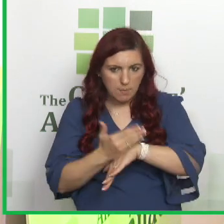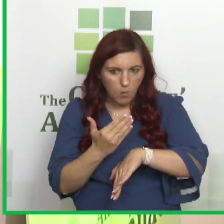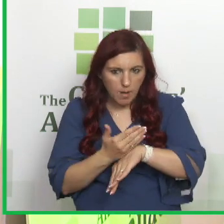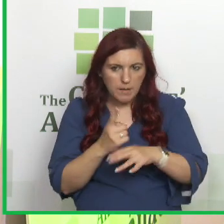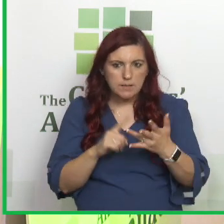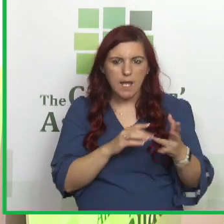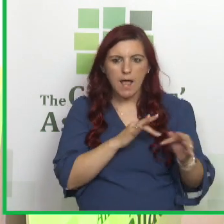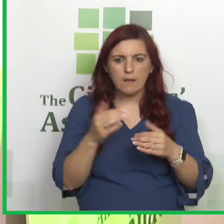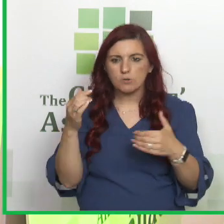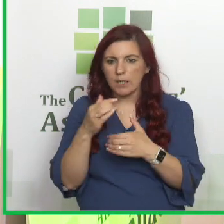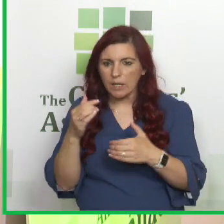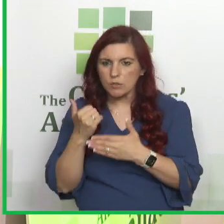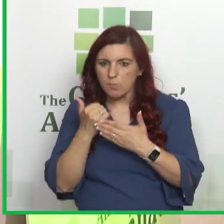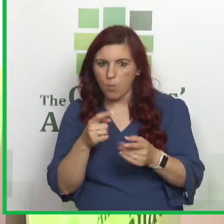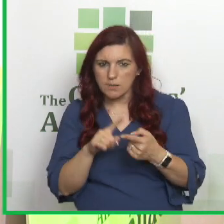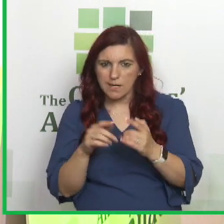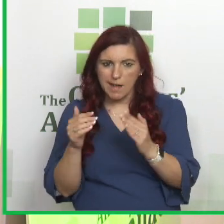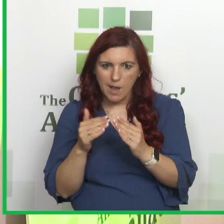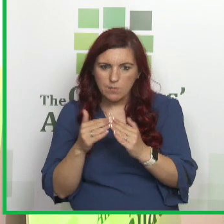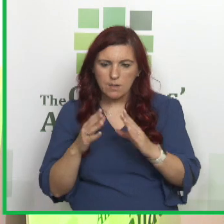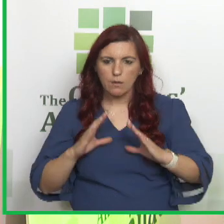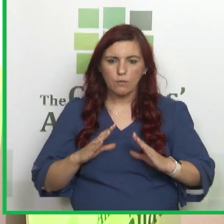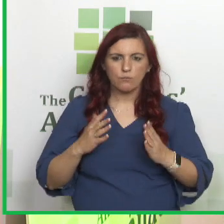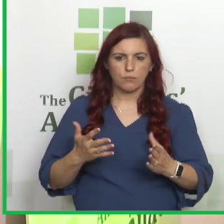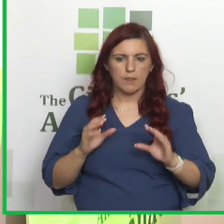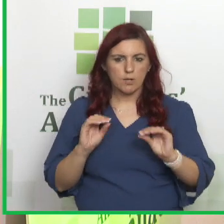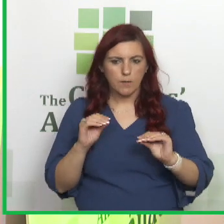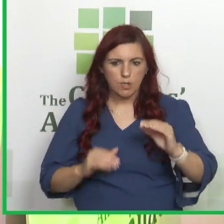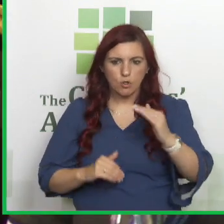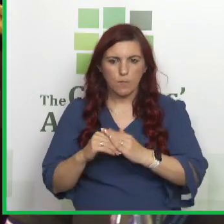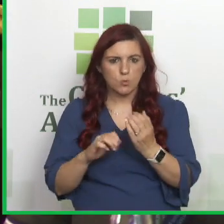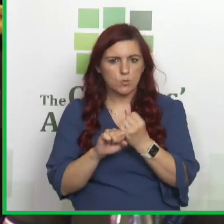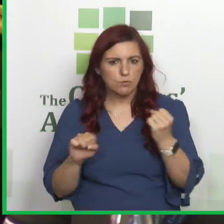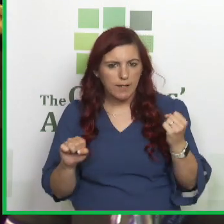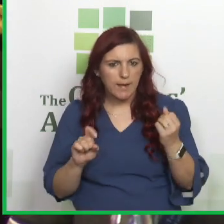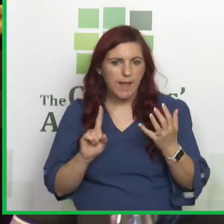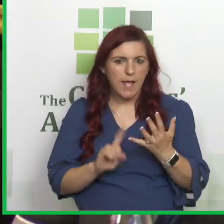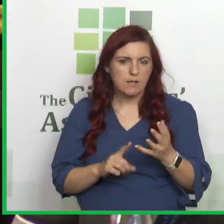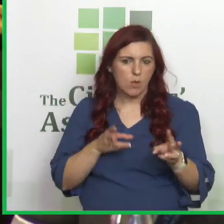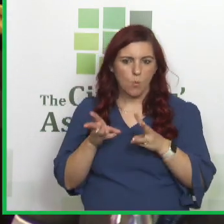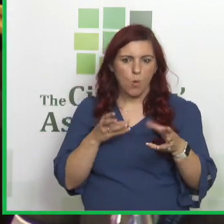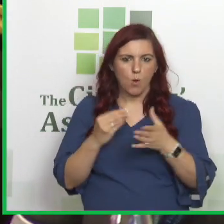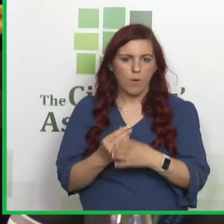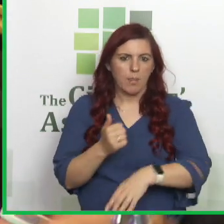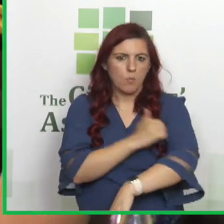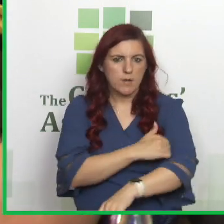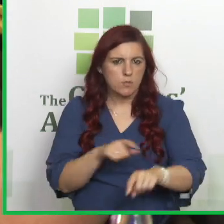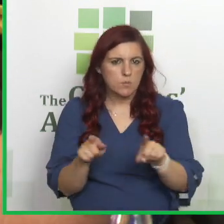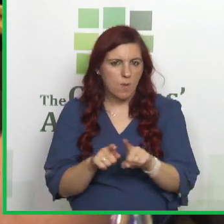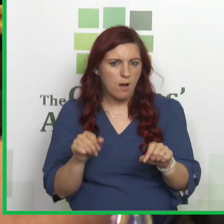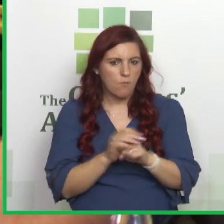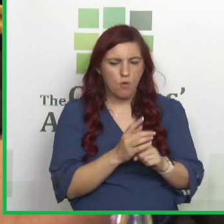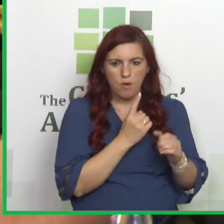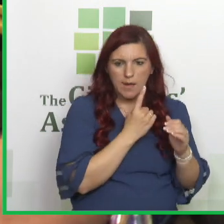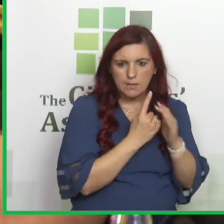aftercare supports and housing, free education up to degree level, and they work closely with the prisons for individuals